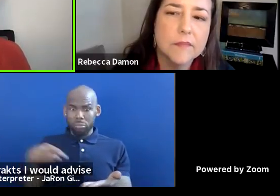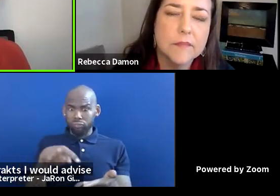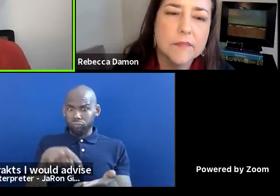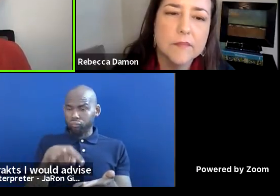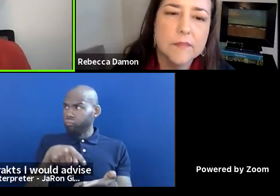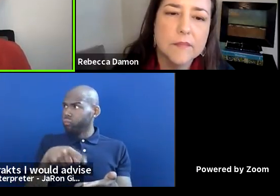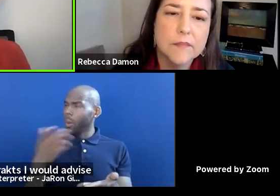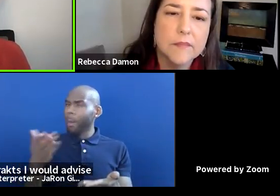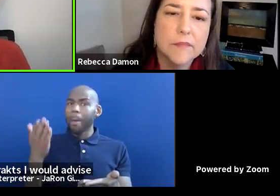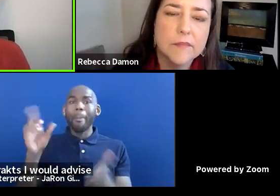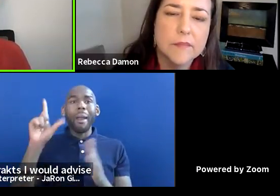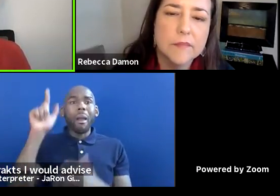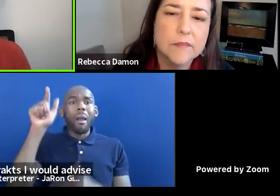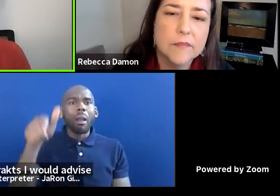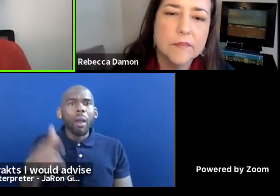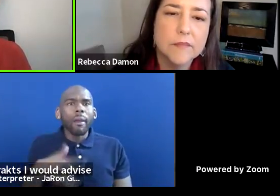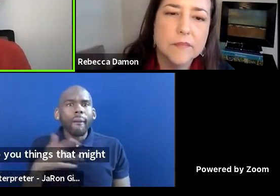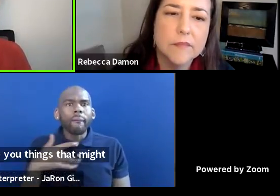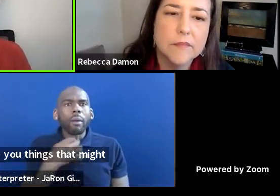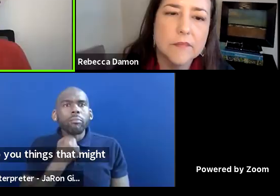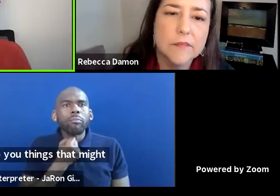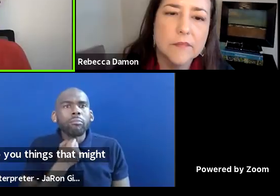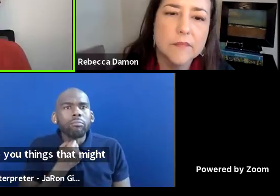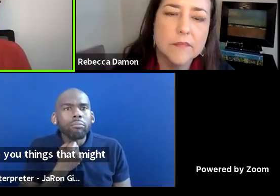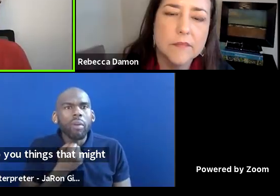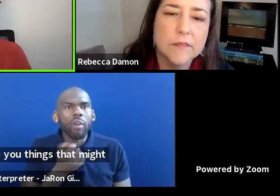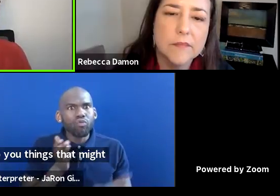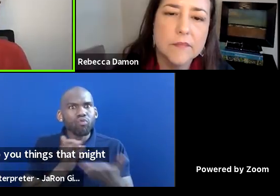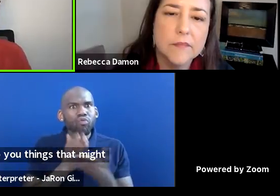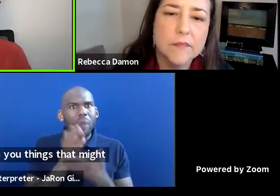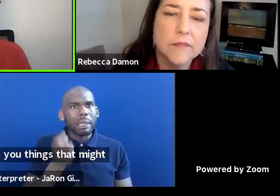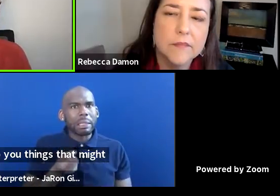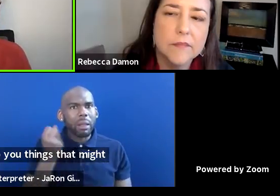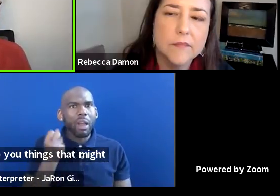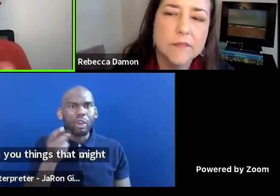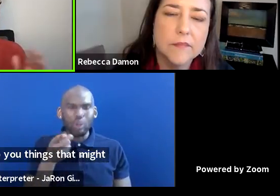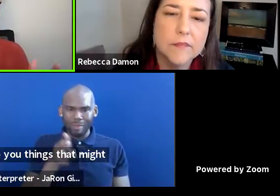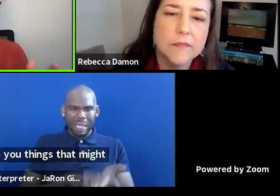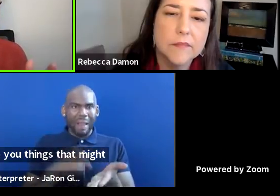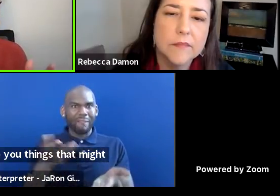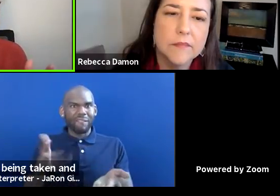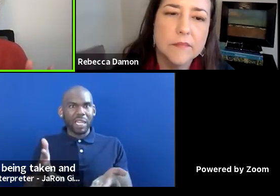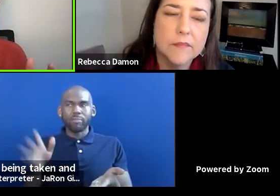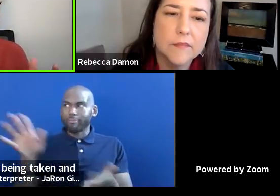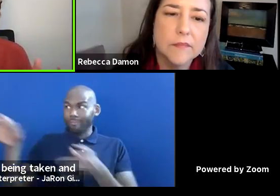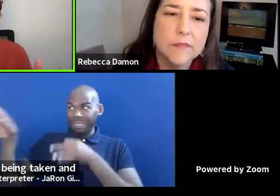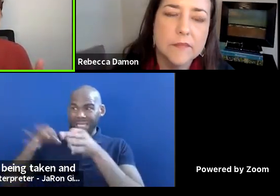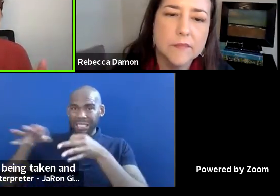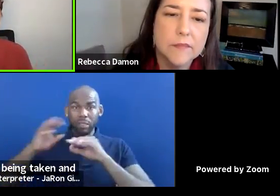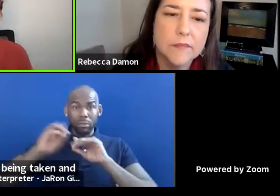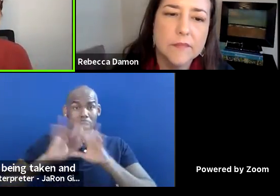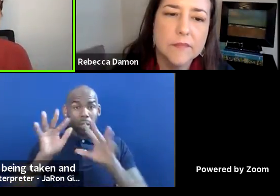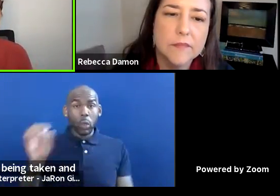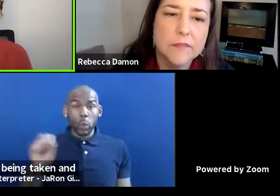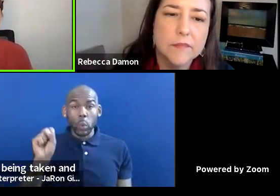rights are being taken, that you didn't realize that by signing it. And it's really important to have that clarity. But social media is so big. I don't know if anybody else wants to talk